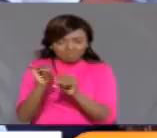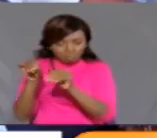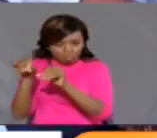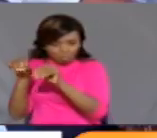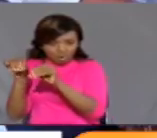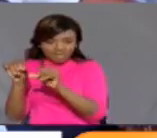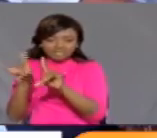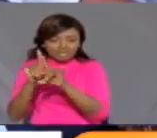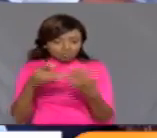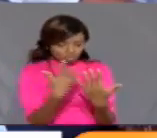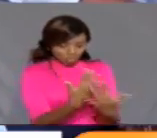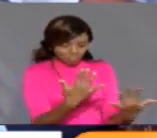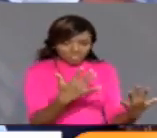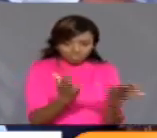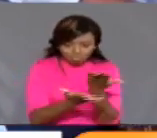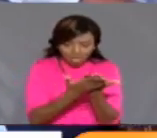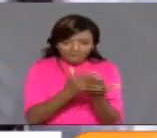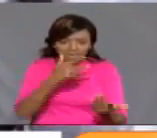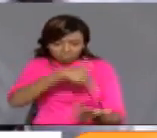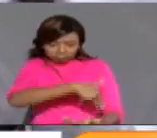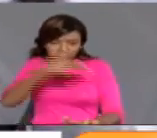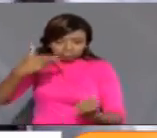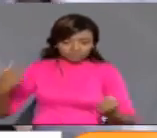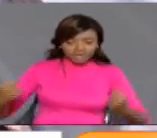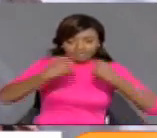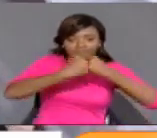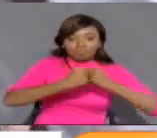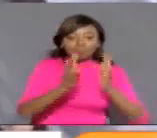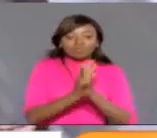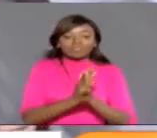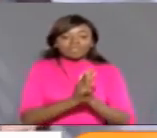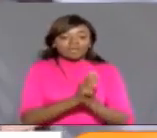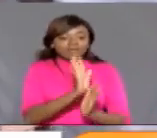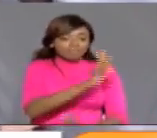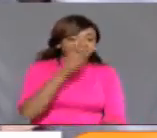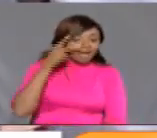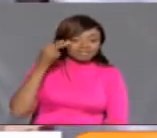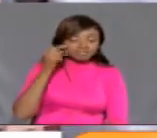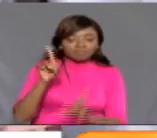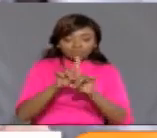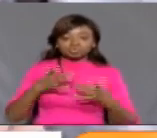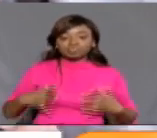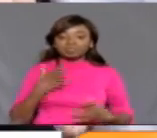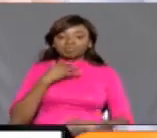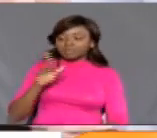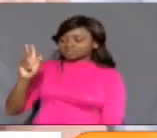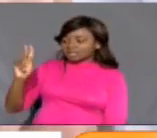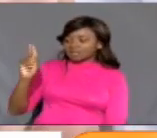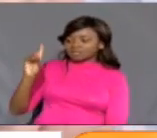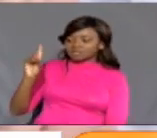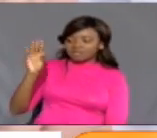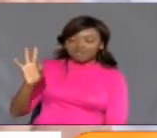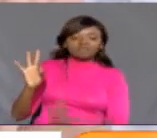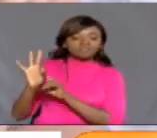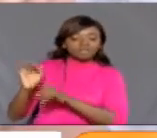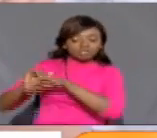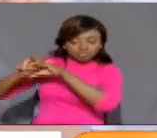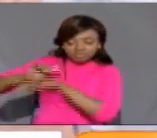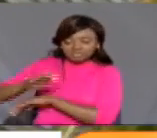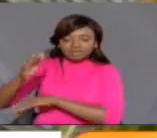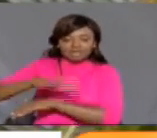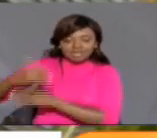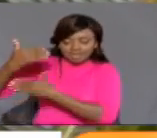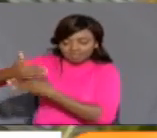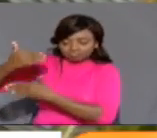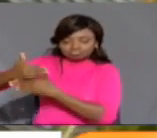weapons to match that one of Al-Shabaab. Leaders from the region also want Kenya Defense Forces soldiers deployed to man the border